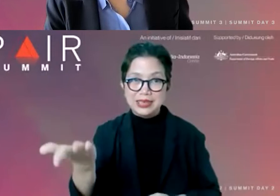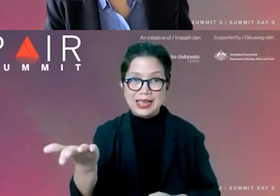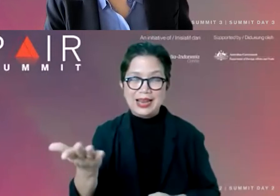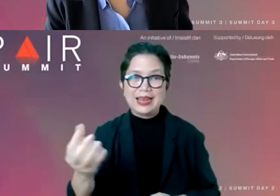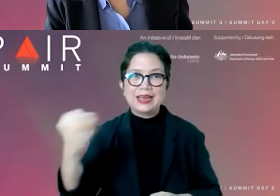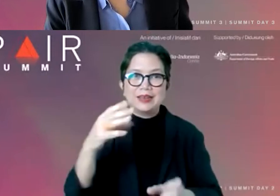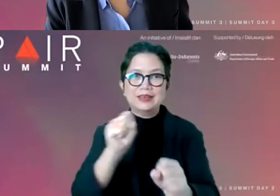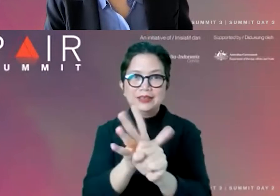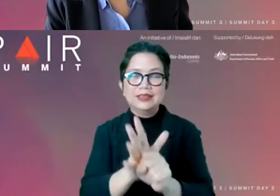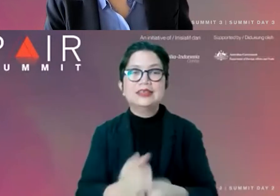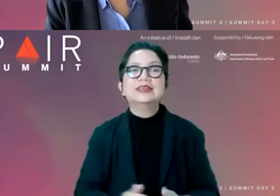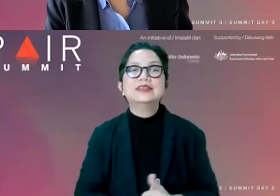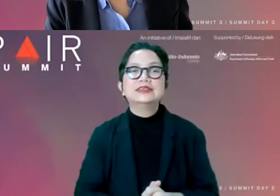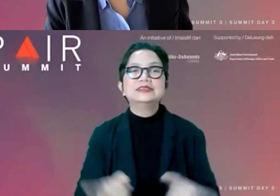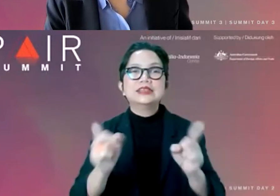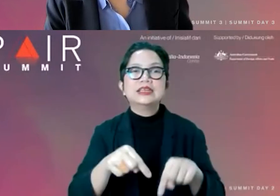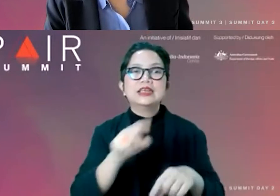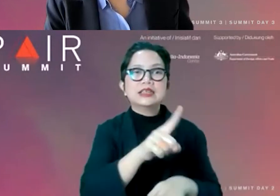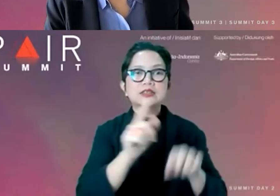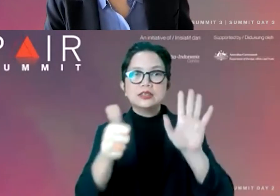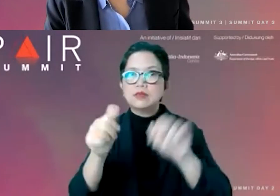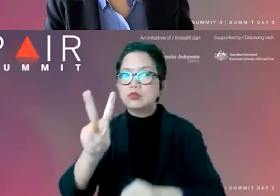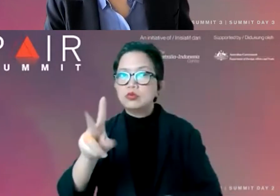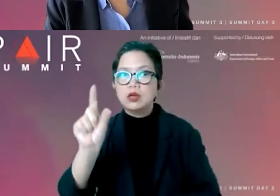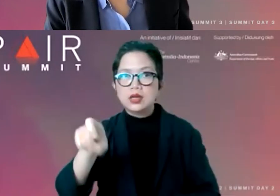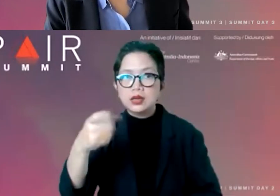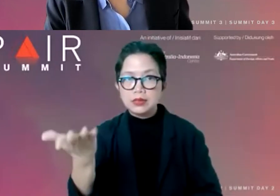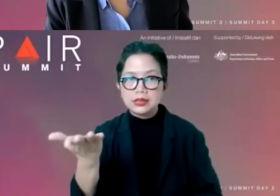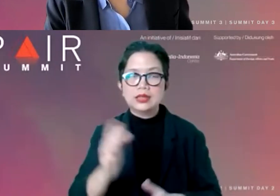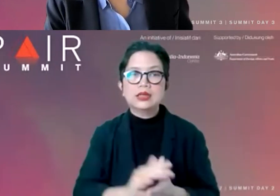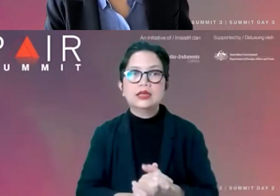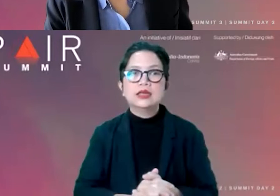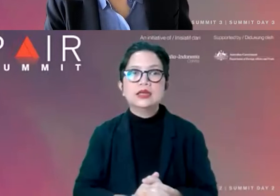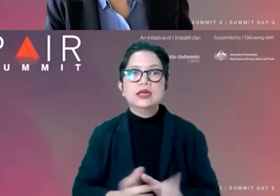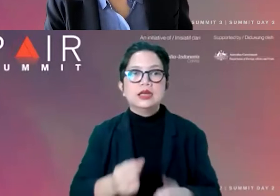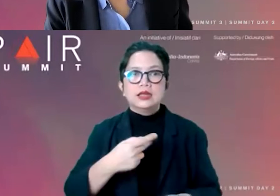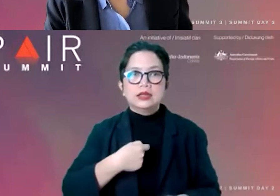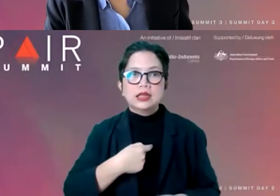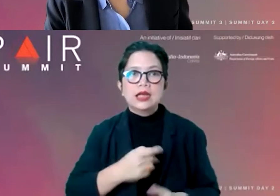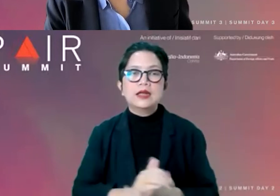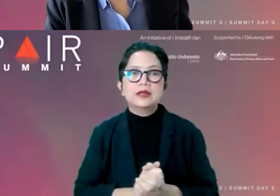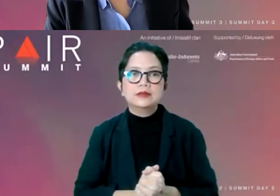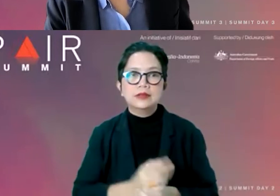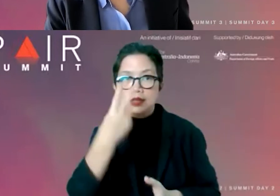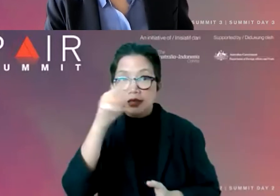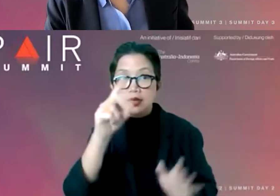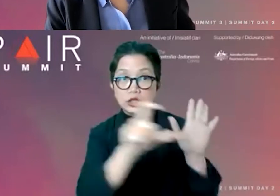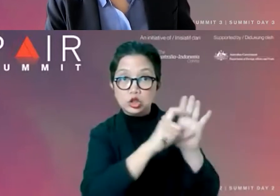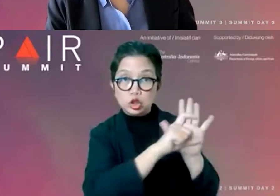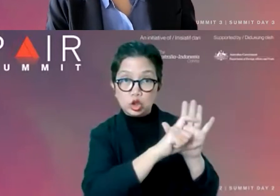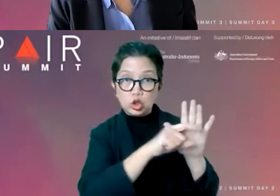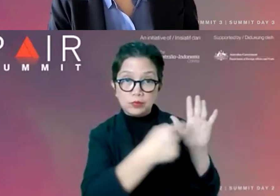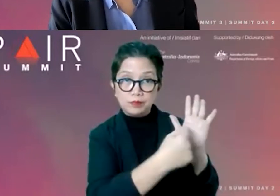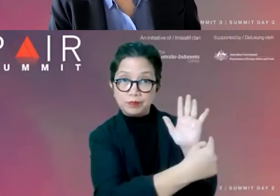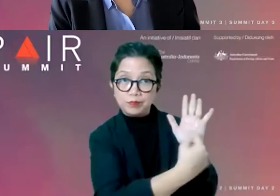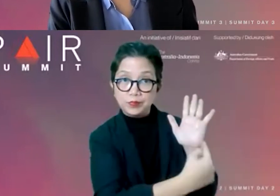deaths. And if we take the other extreme of this example, then we leave everything open.